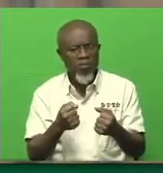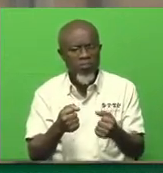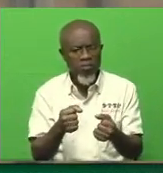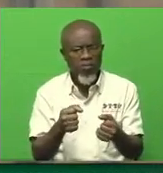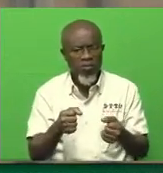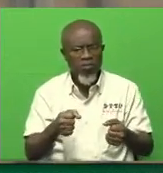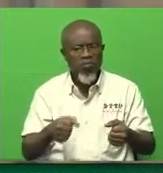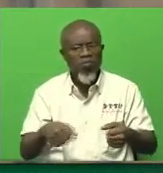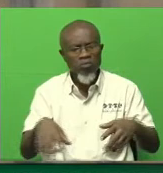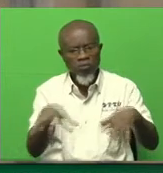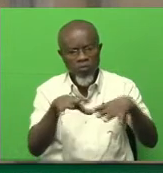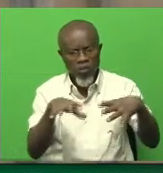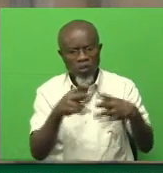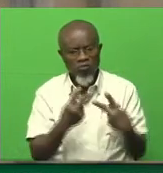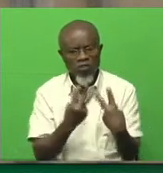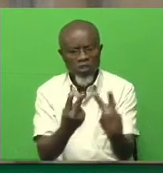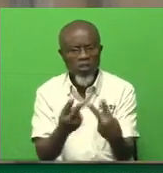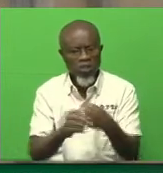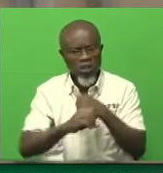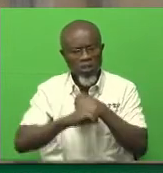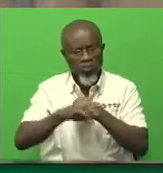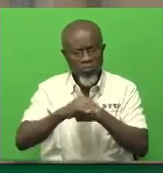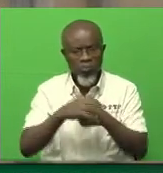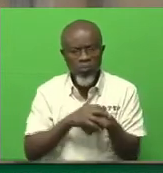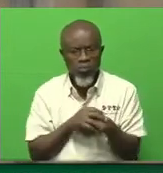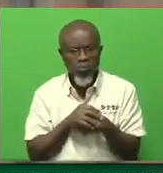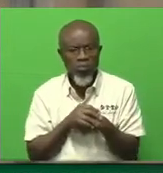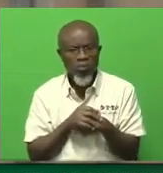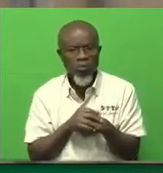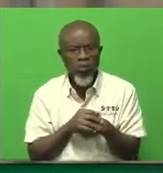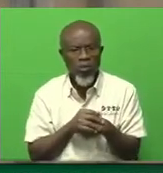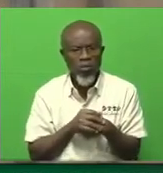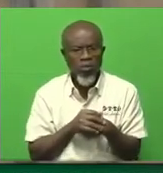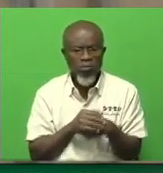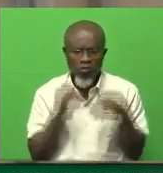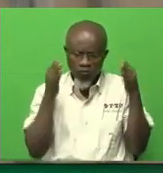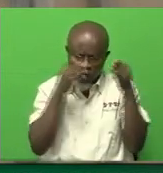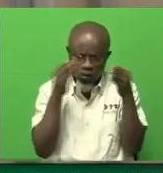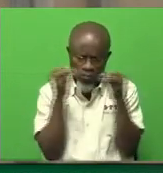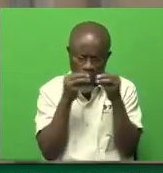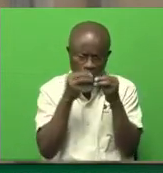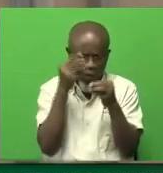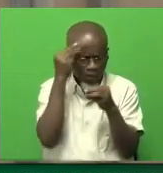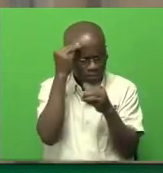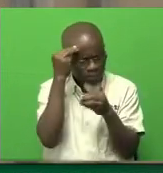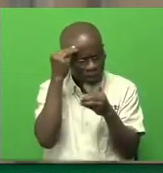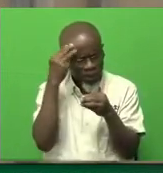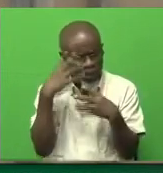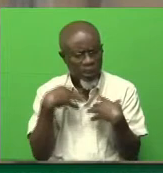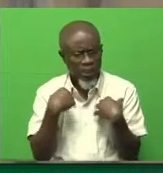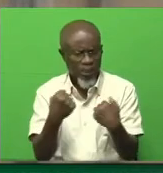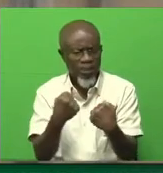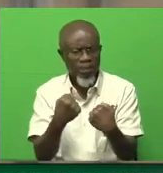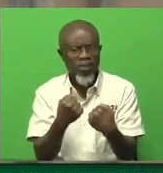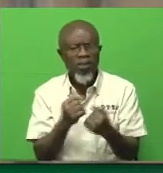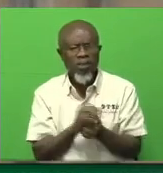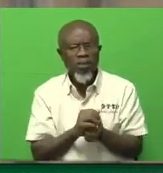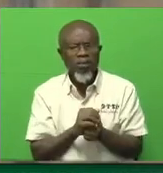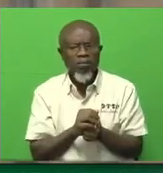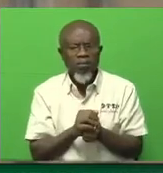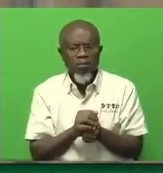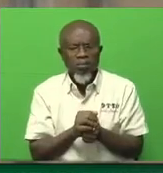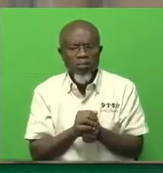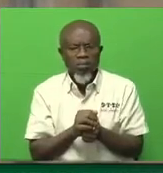screening and mental health support at the time so we have taken steps